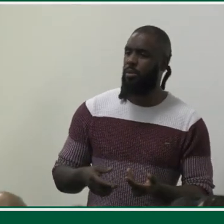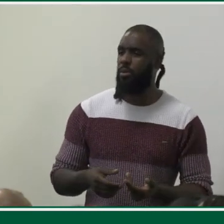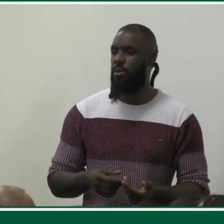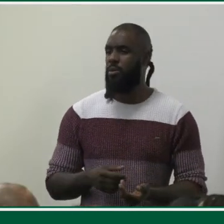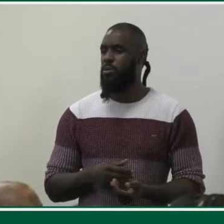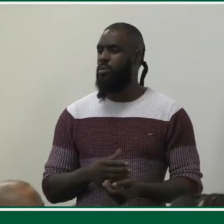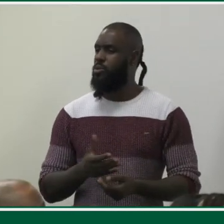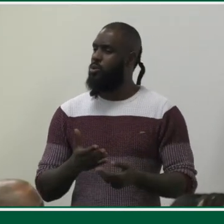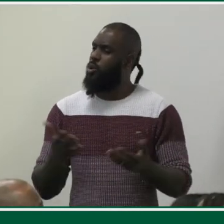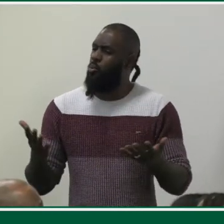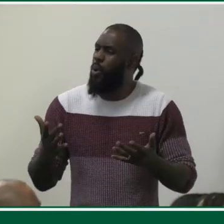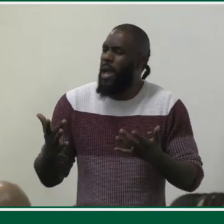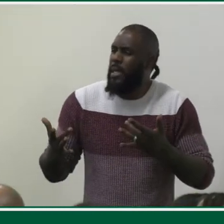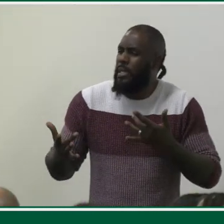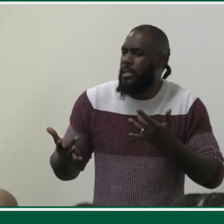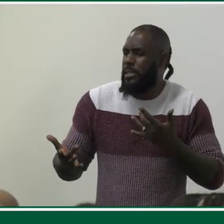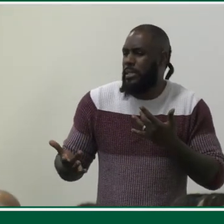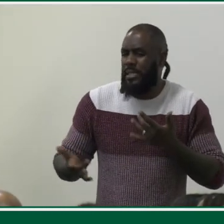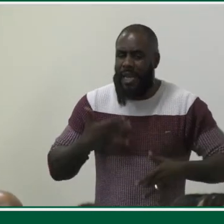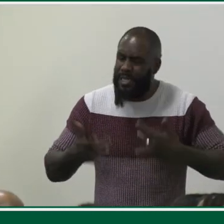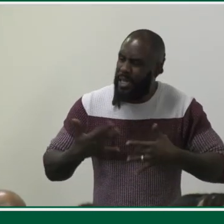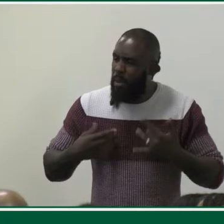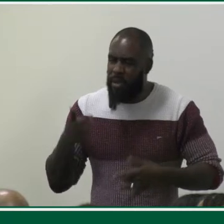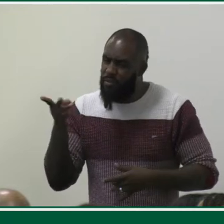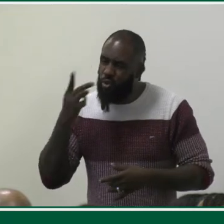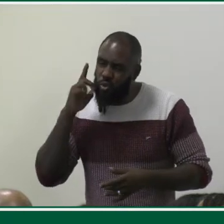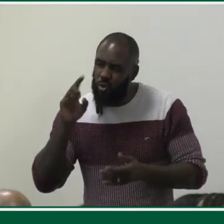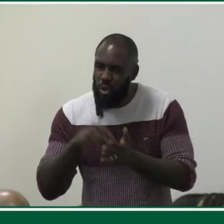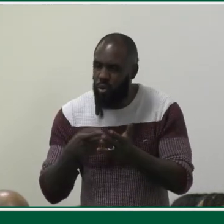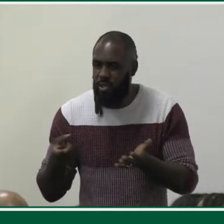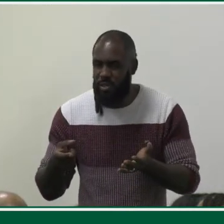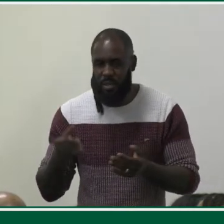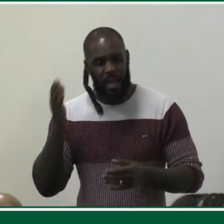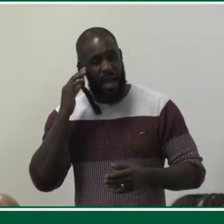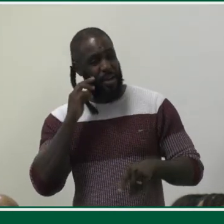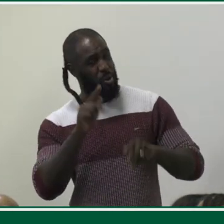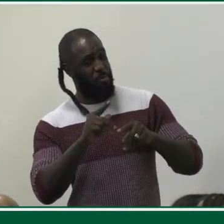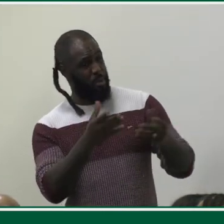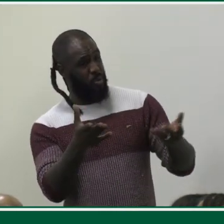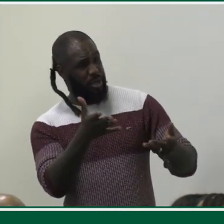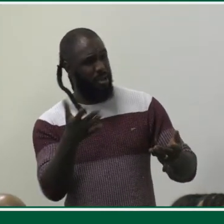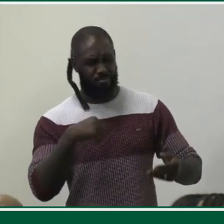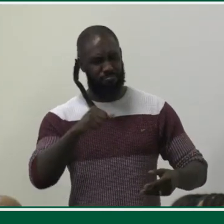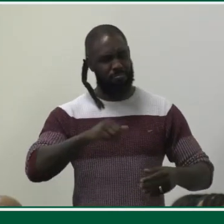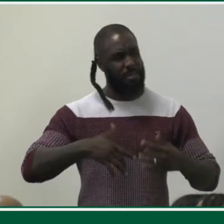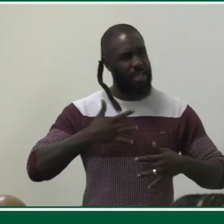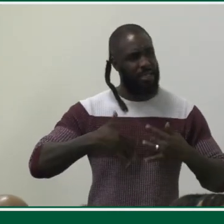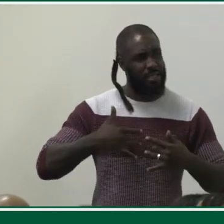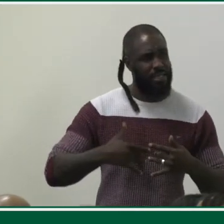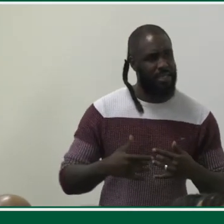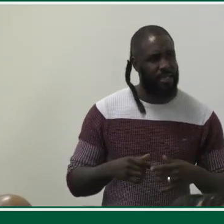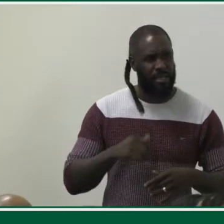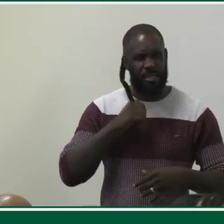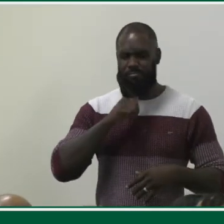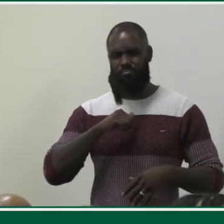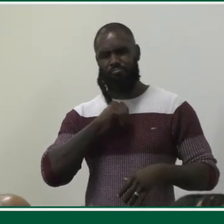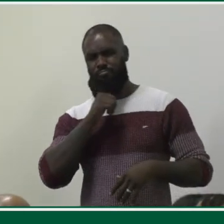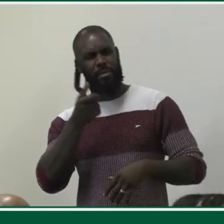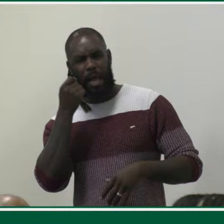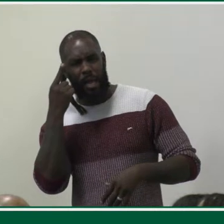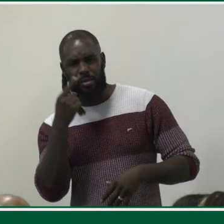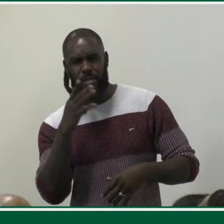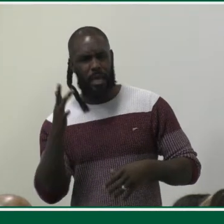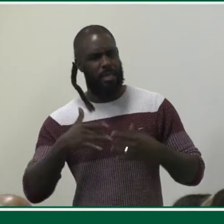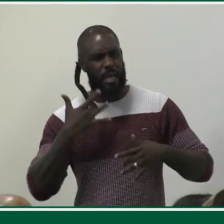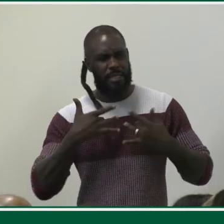What excitement have you seen? Because I know the people in here are excited. Maybe some people are still not understanding the excitement that we